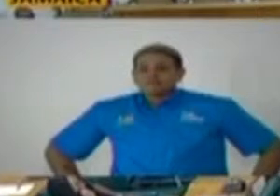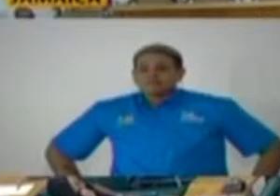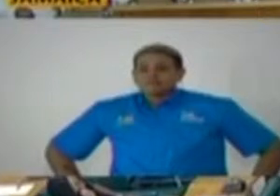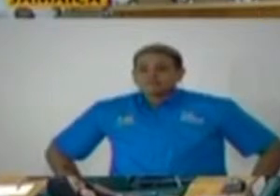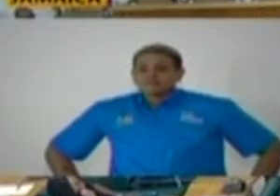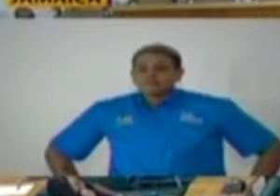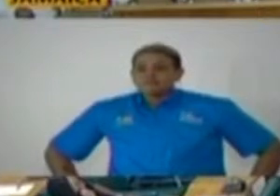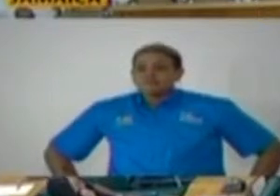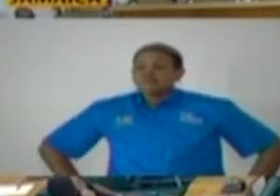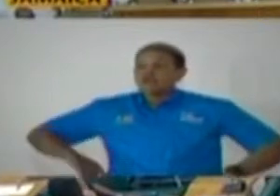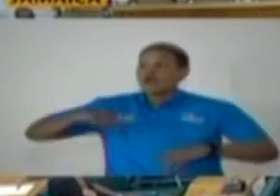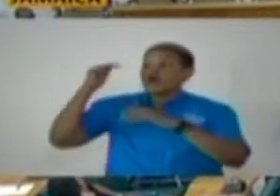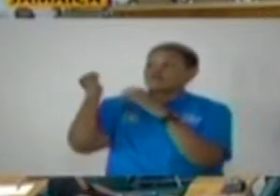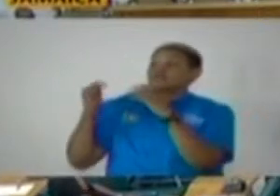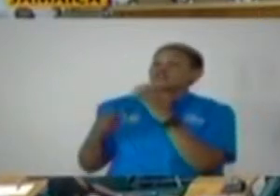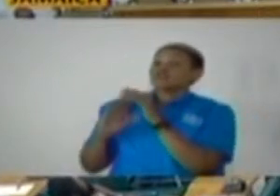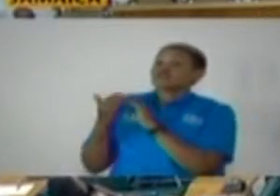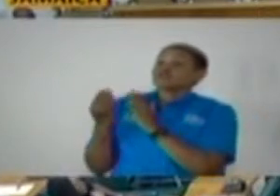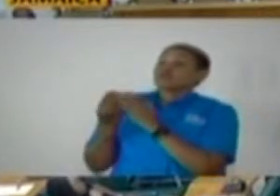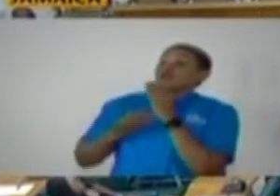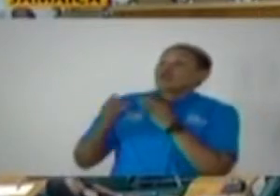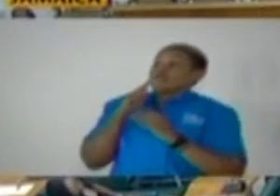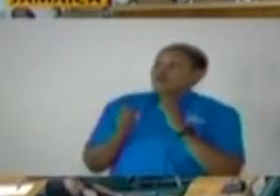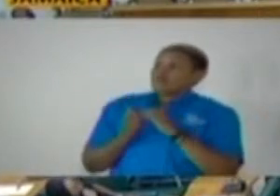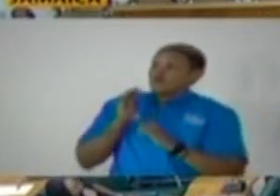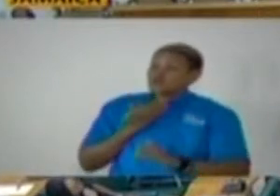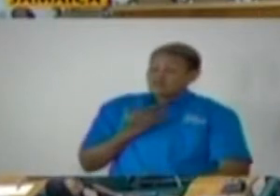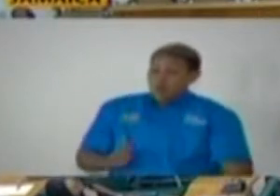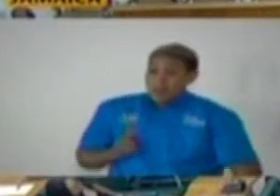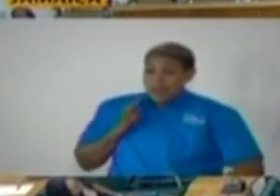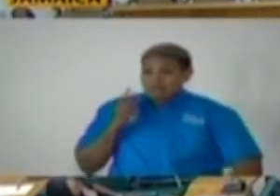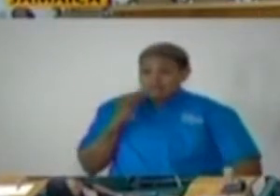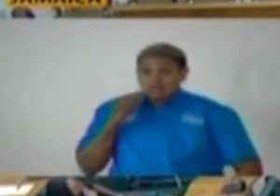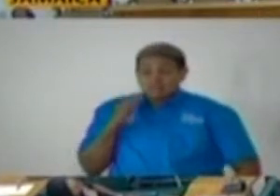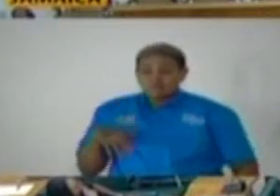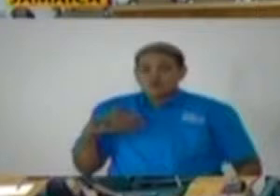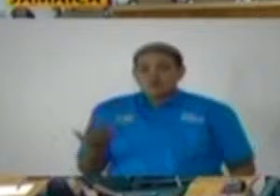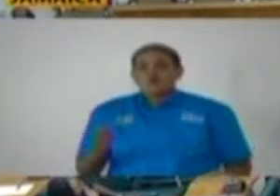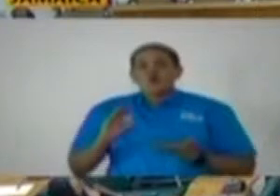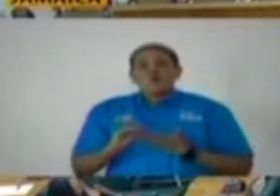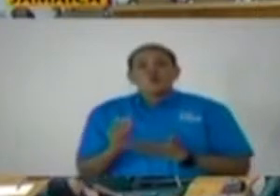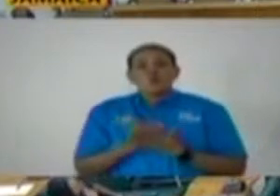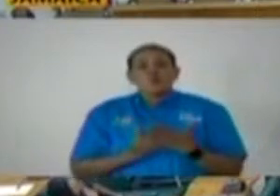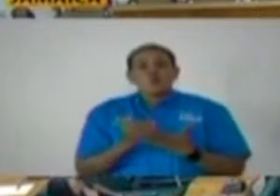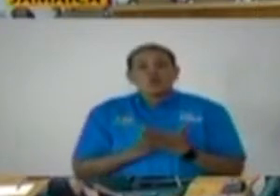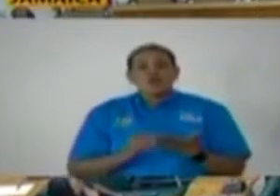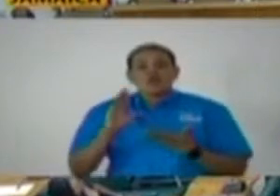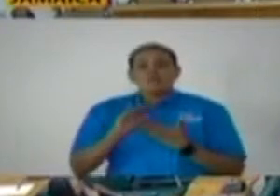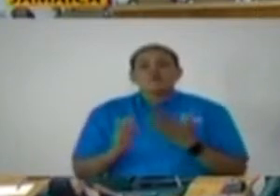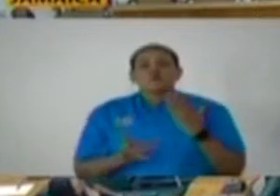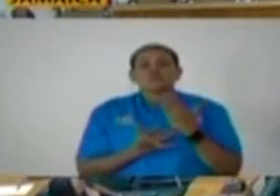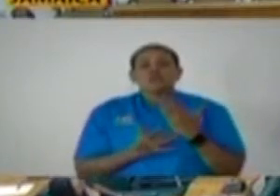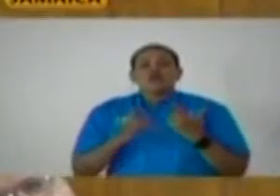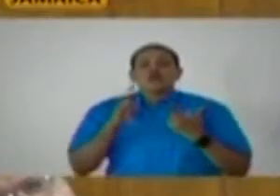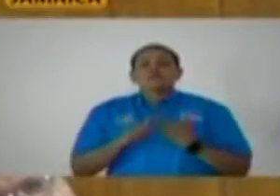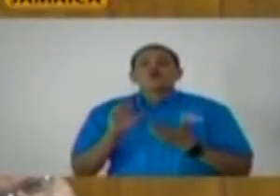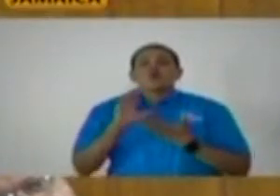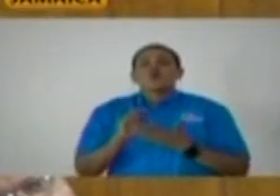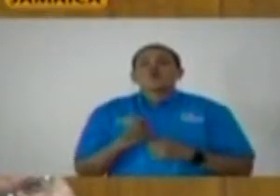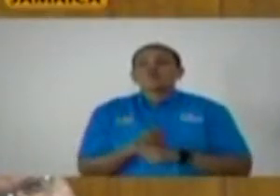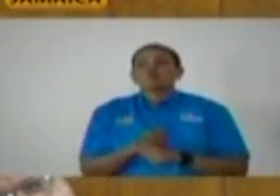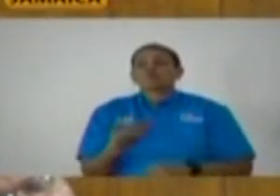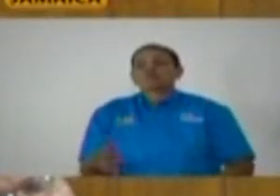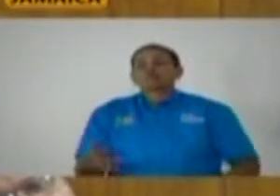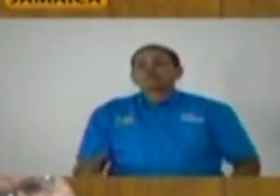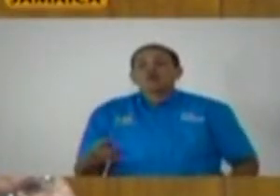A feature of the Jamaican economy for most of our lifetime has been a low-wage, a low-tech, and a low-productivity